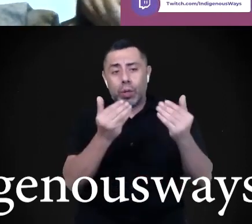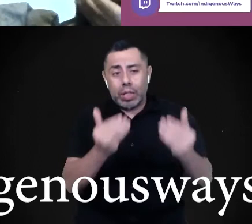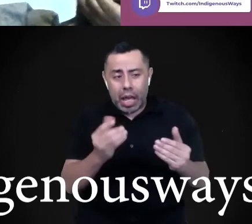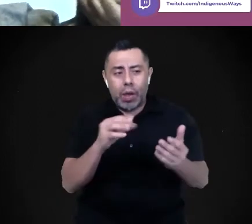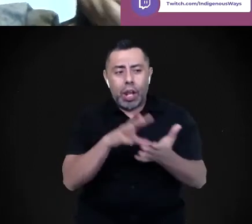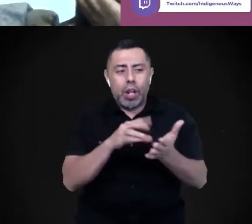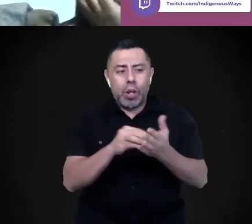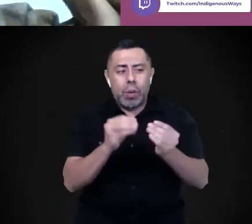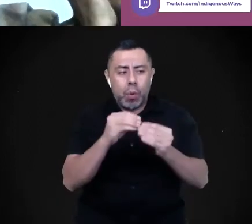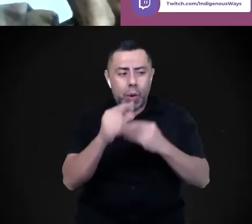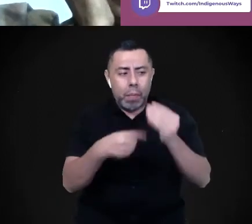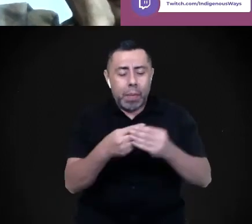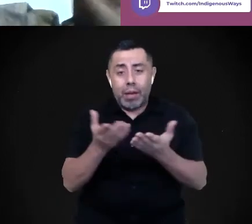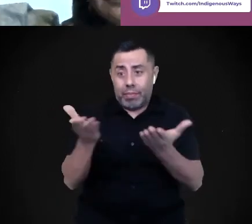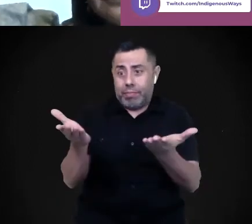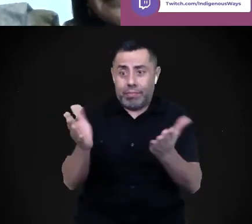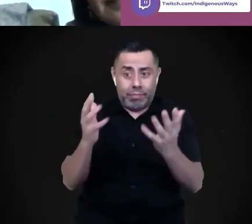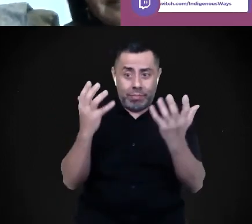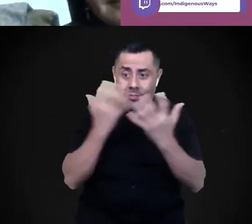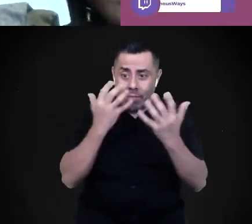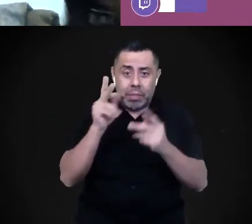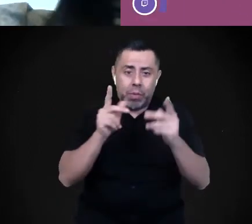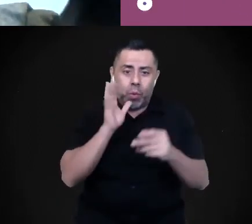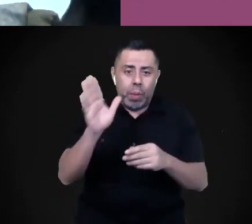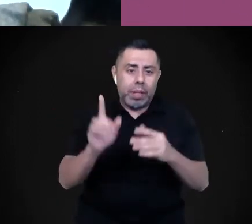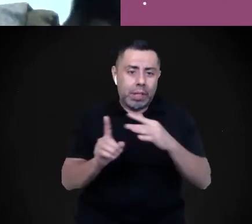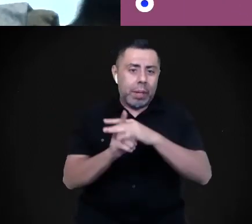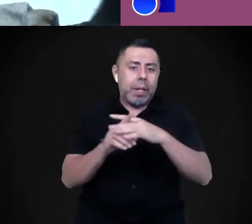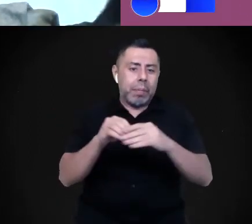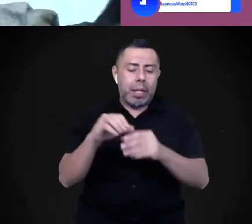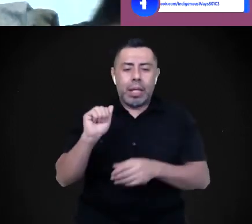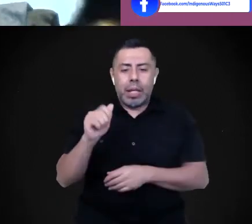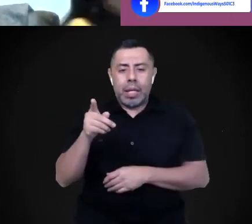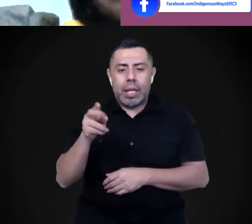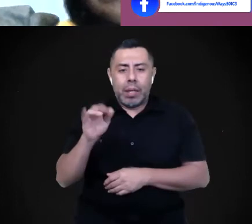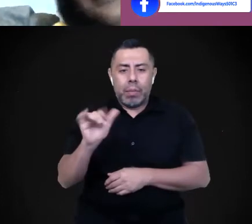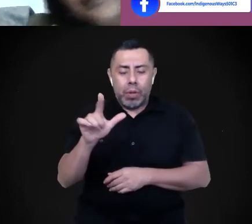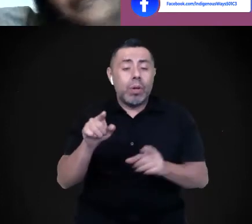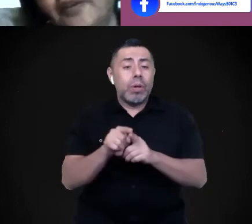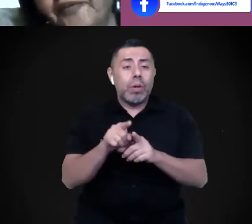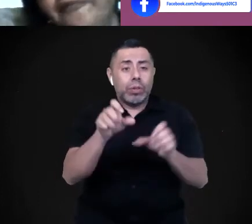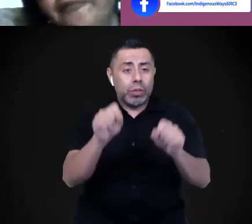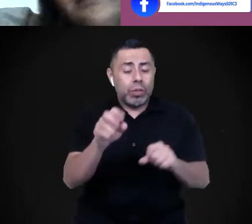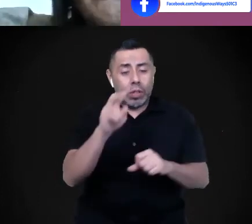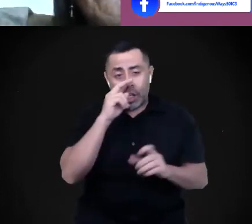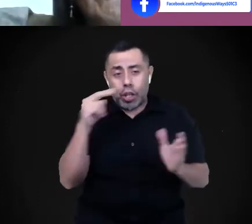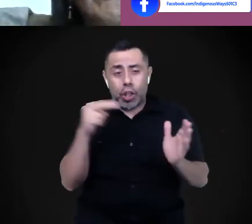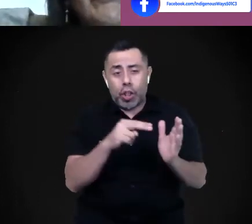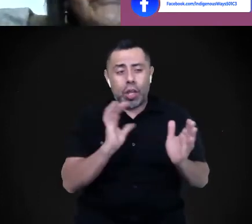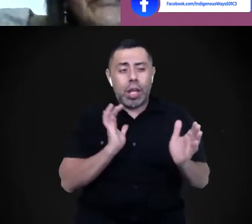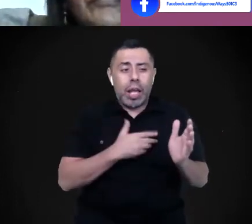amazing people who will be coming through in April. And also you can look at all our archives. We've got